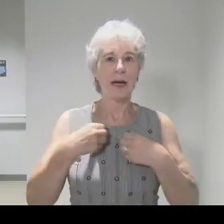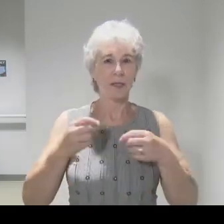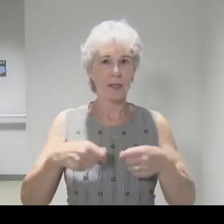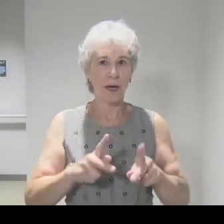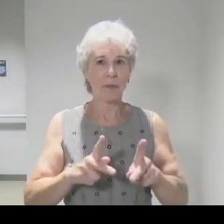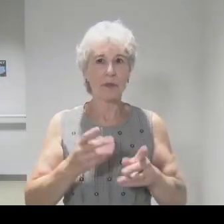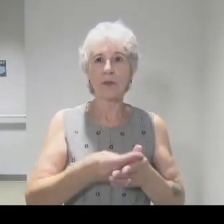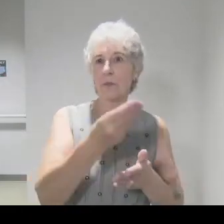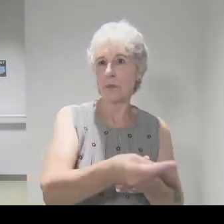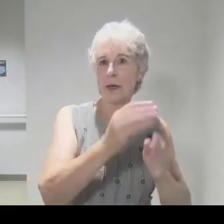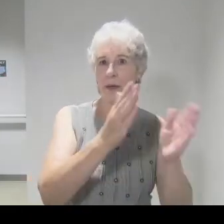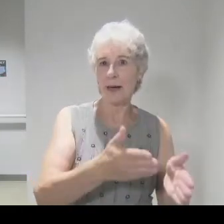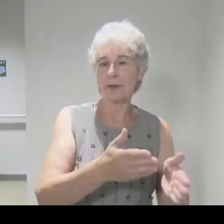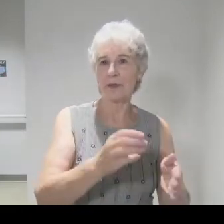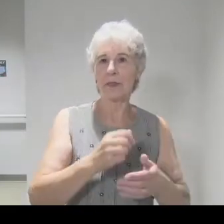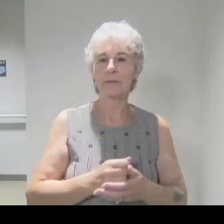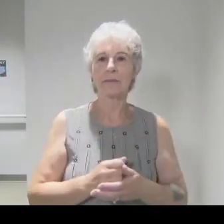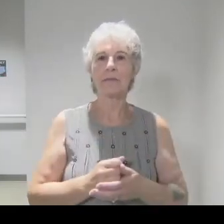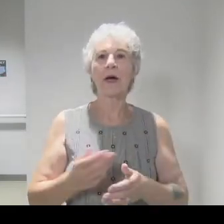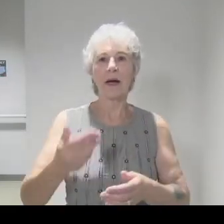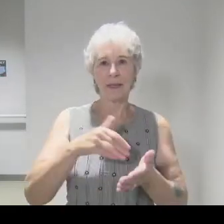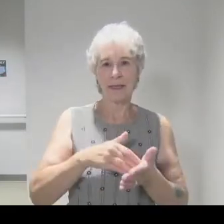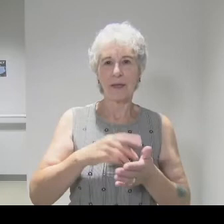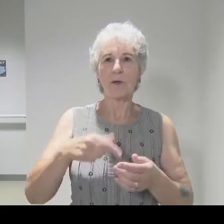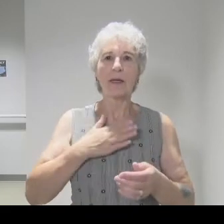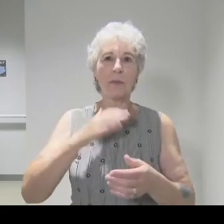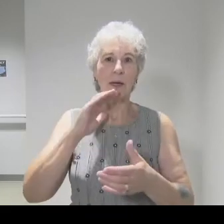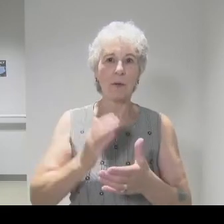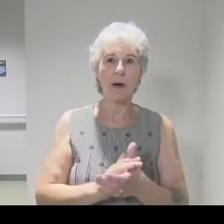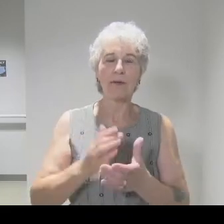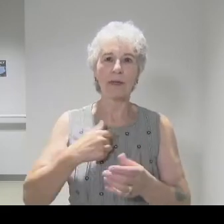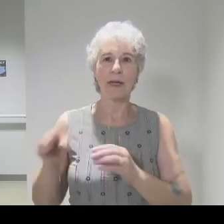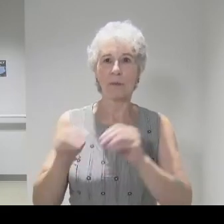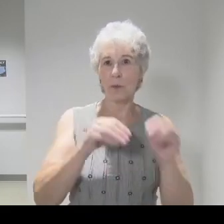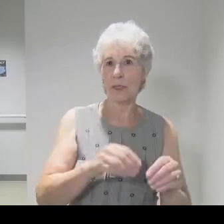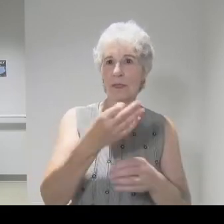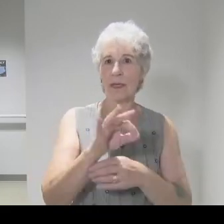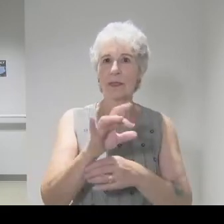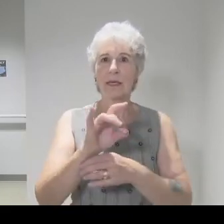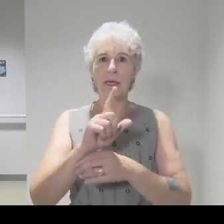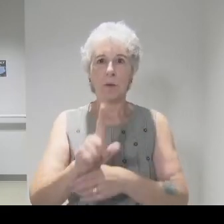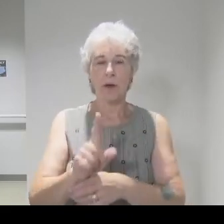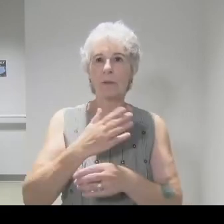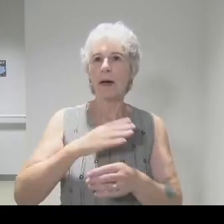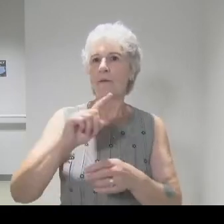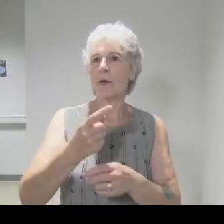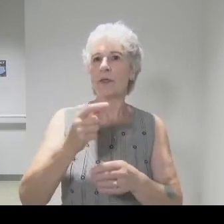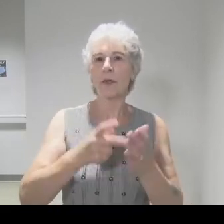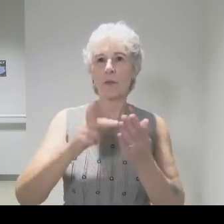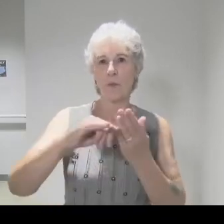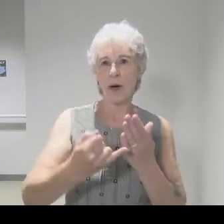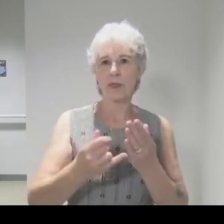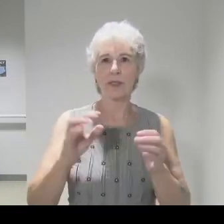buy it back. And when my wife and I moved in there in 1981, one of my first projects was to